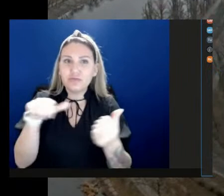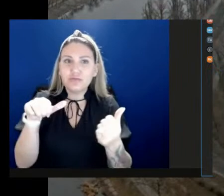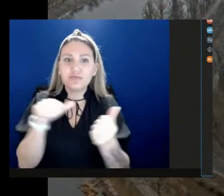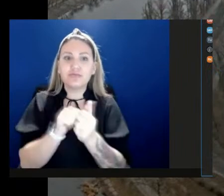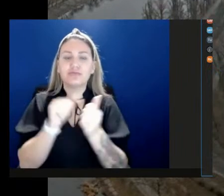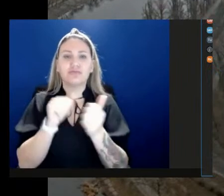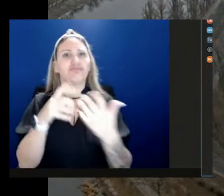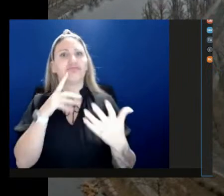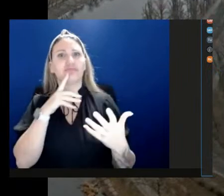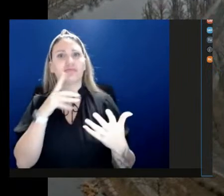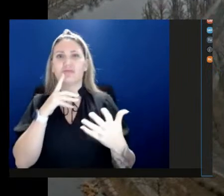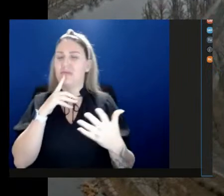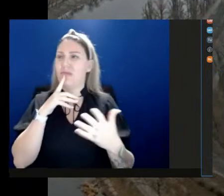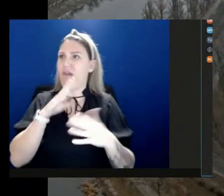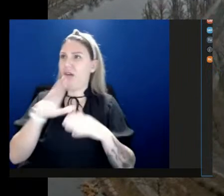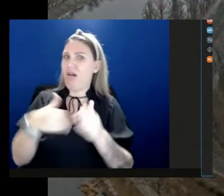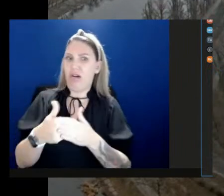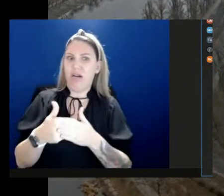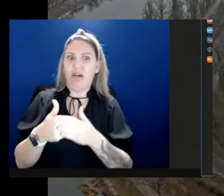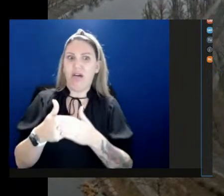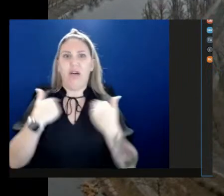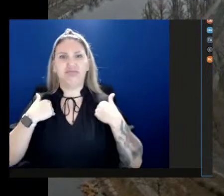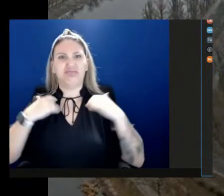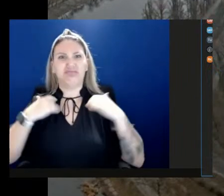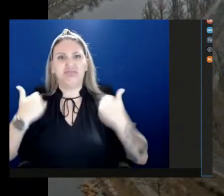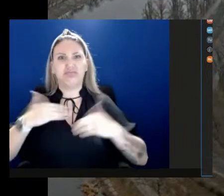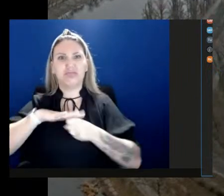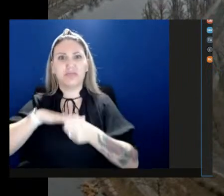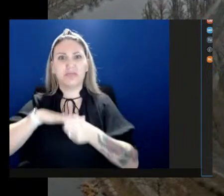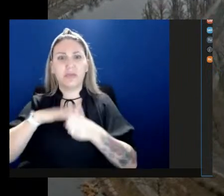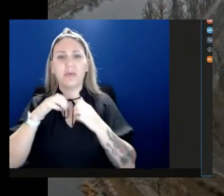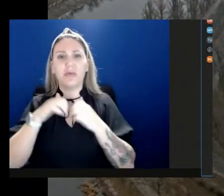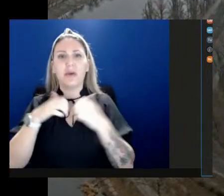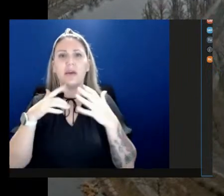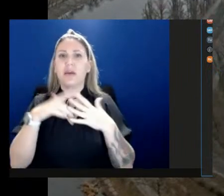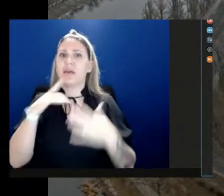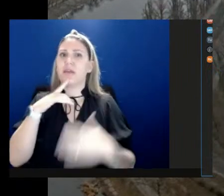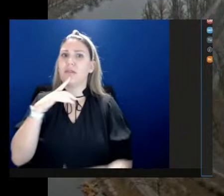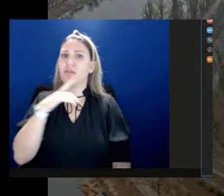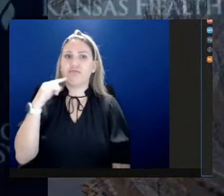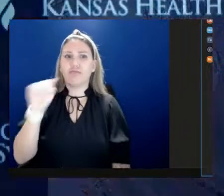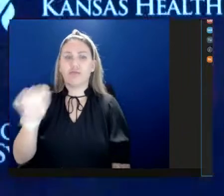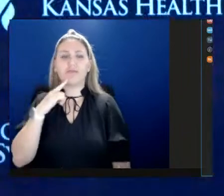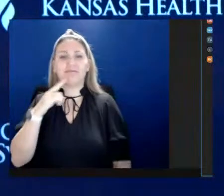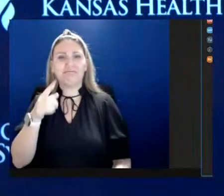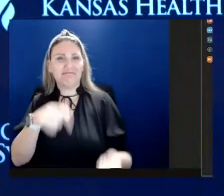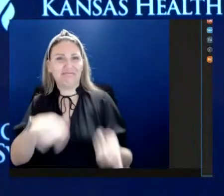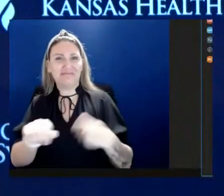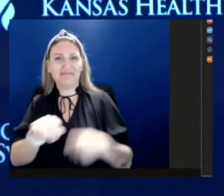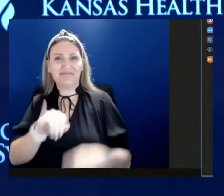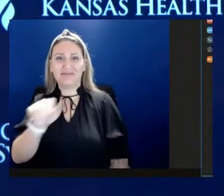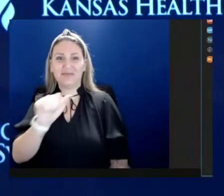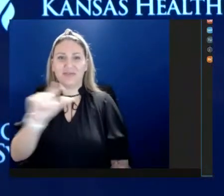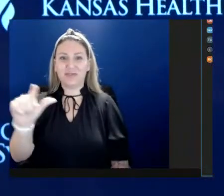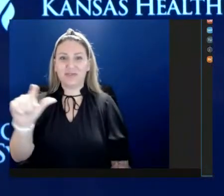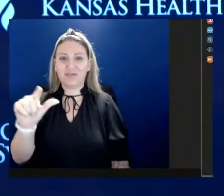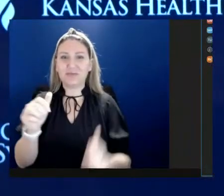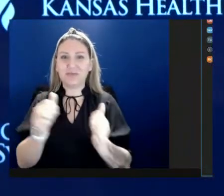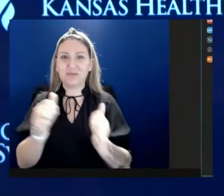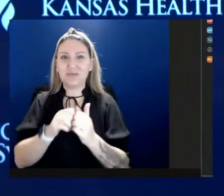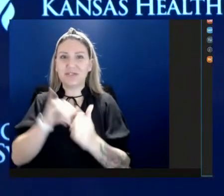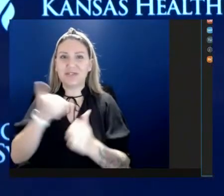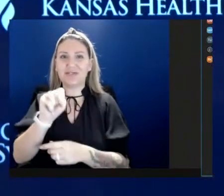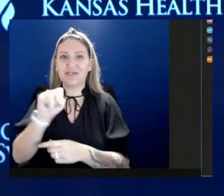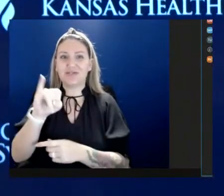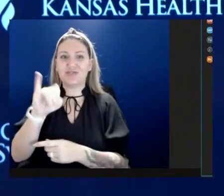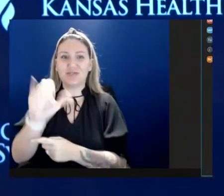healthcare system. Good morning. It's Friday, August 5th. I'm Jill Chadwick in for Jessica Lovell. Thanks for joining us on Facebook,